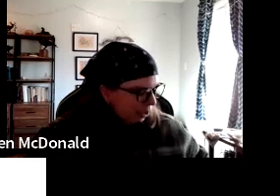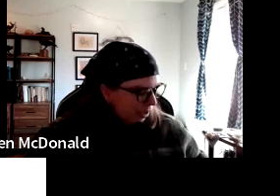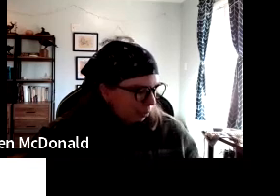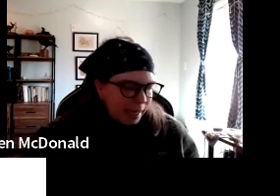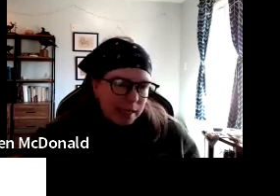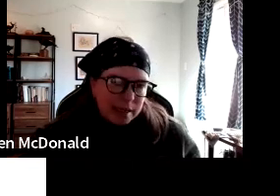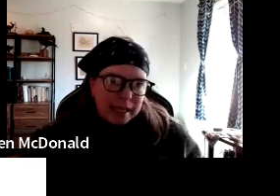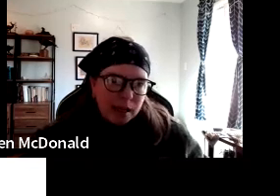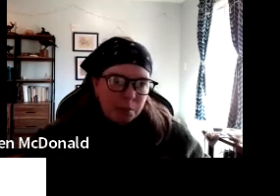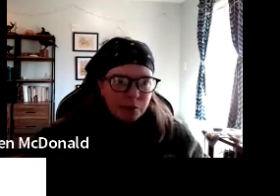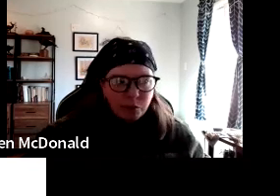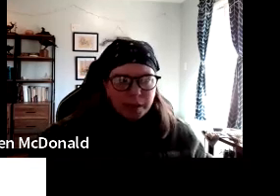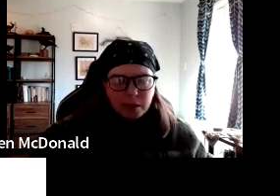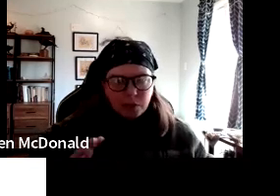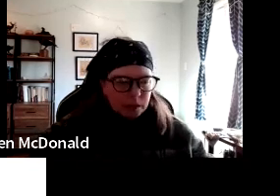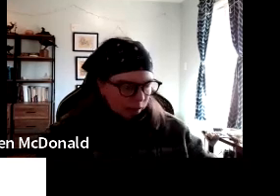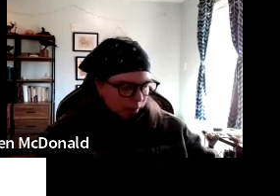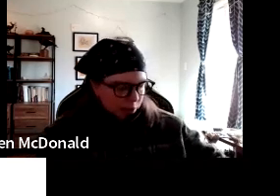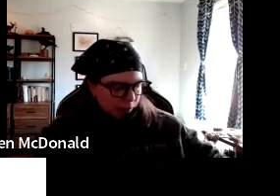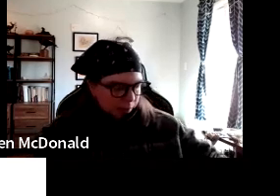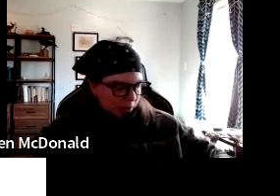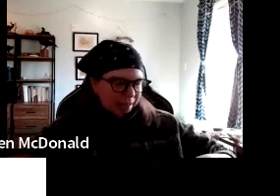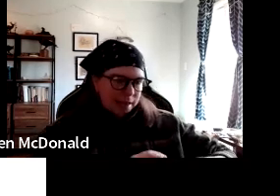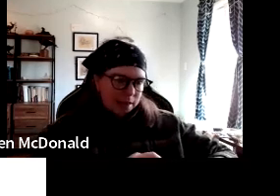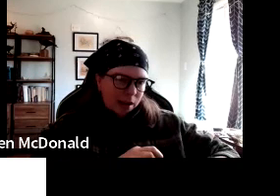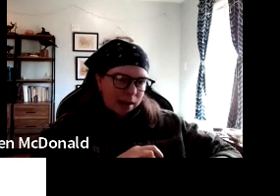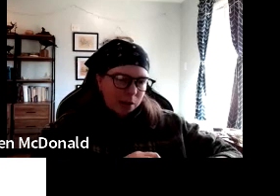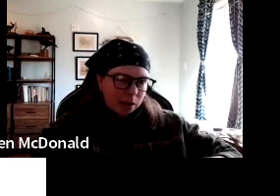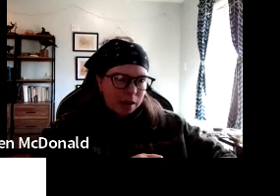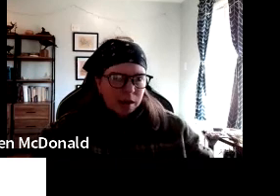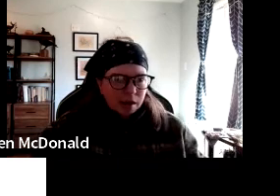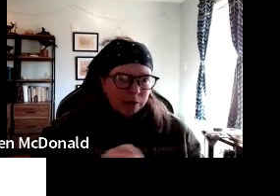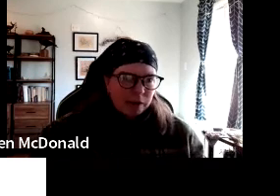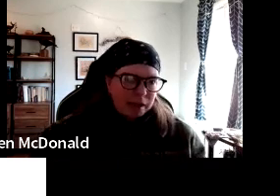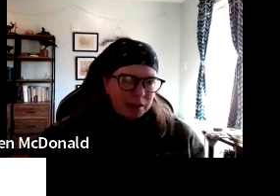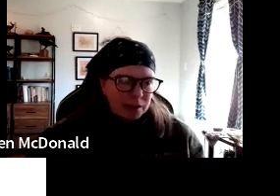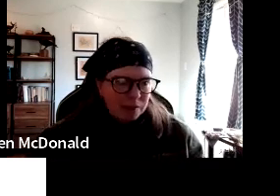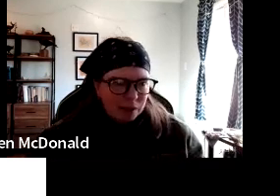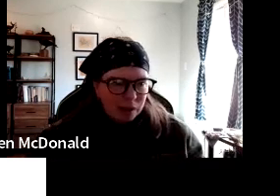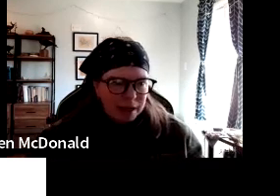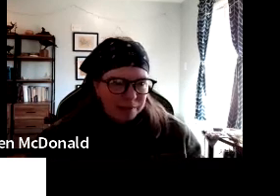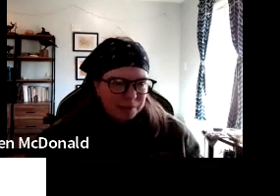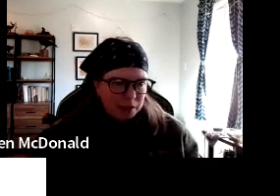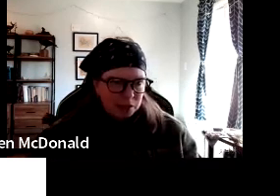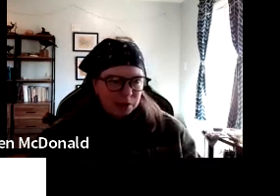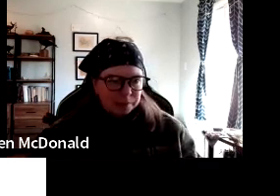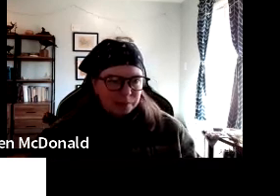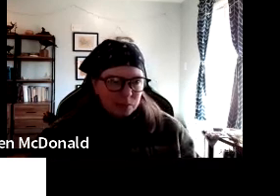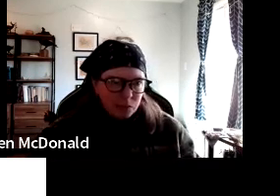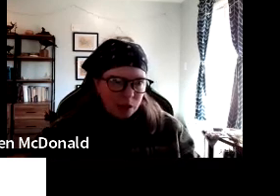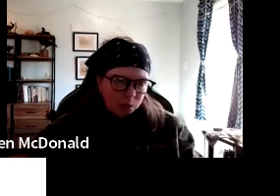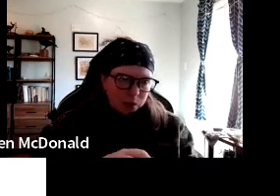very first thing we need to set up before we can do all our experiments is our fungus. All right,